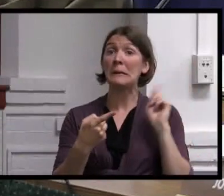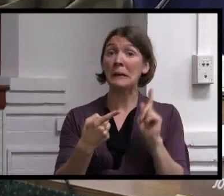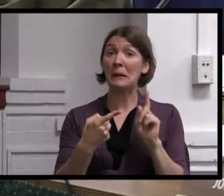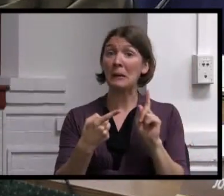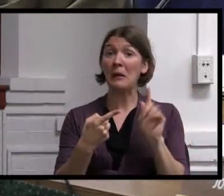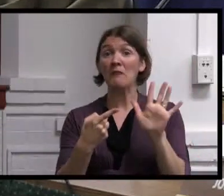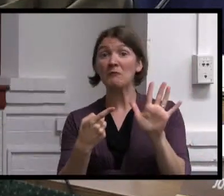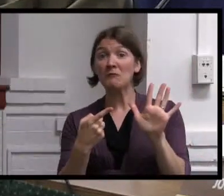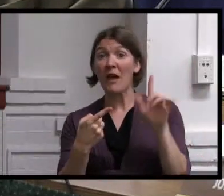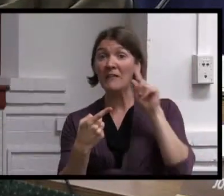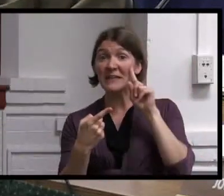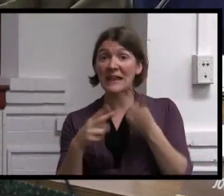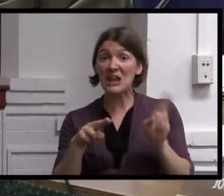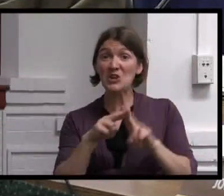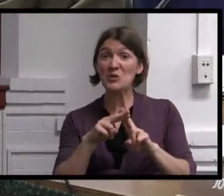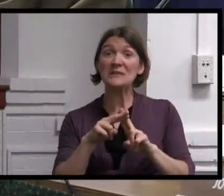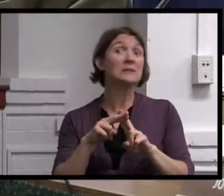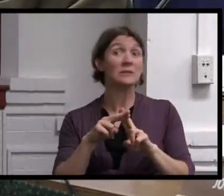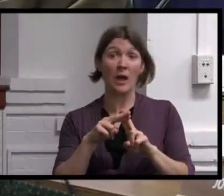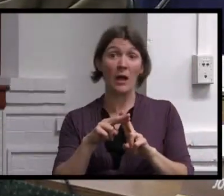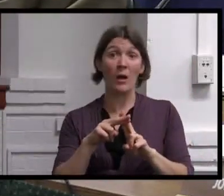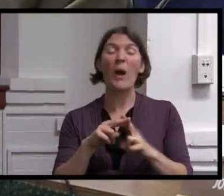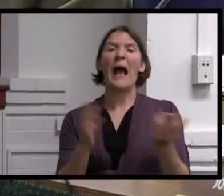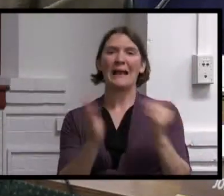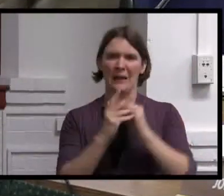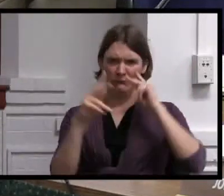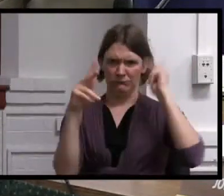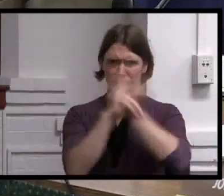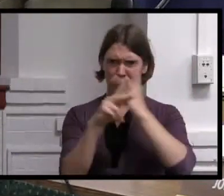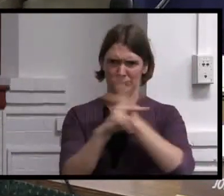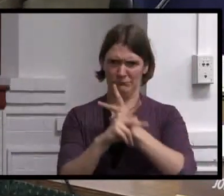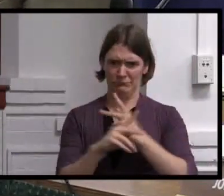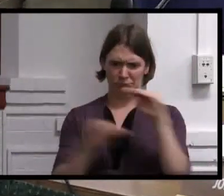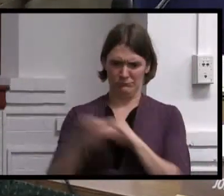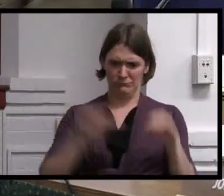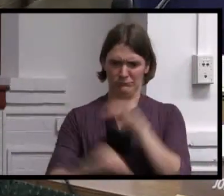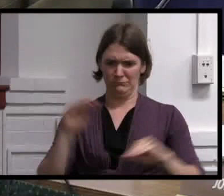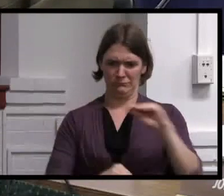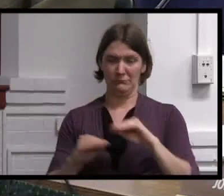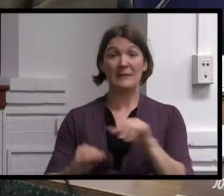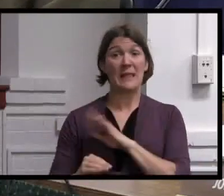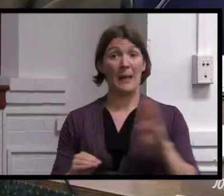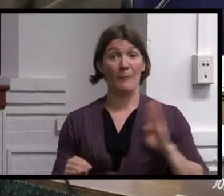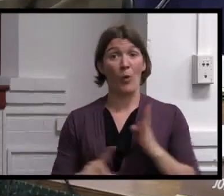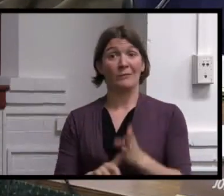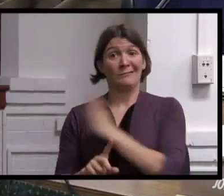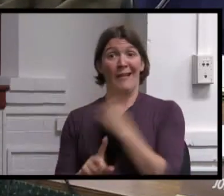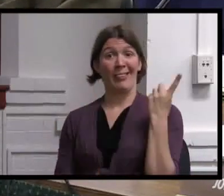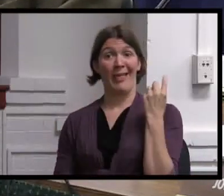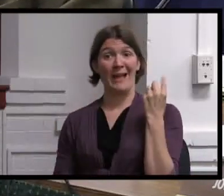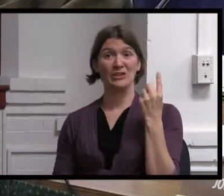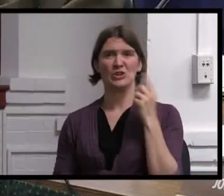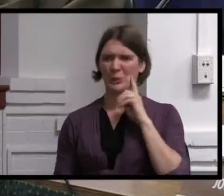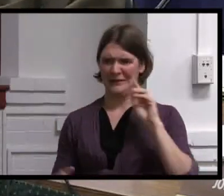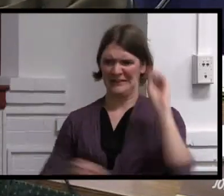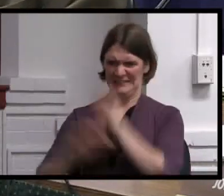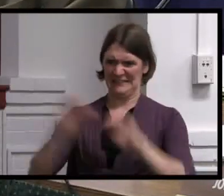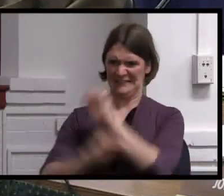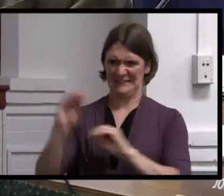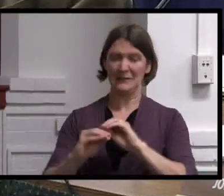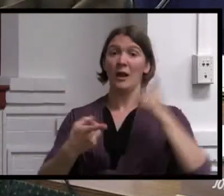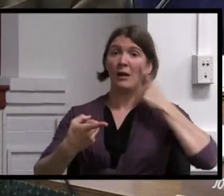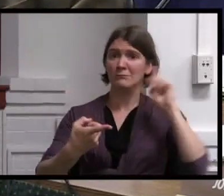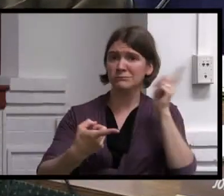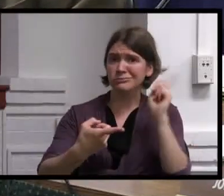moved down to about 5 cents, but then we did the work that we did together with the prior select board around last year's budget, moved it